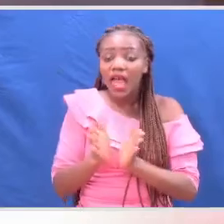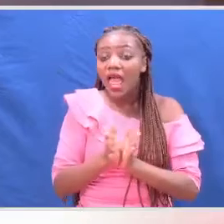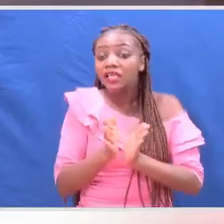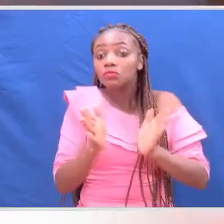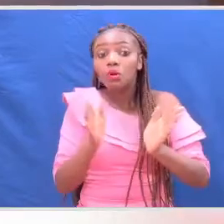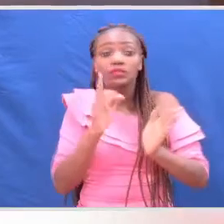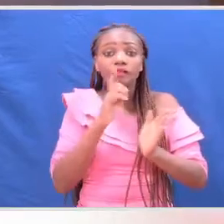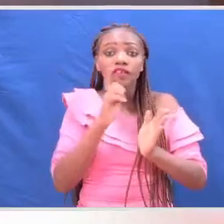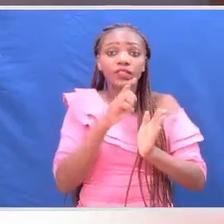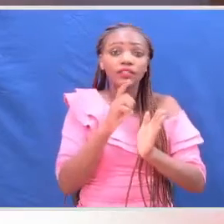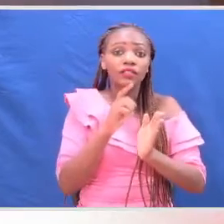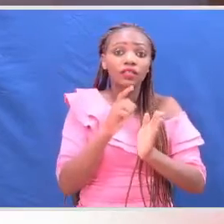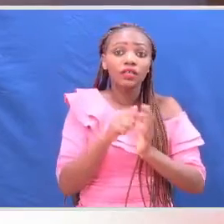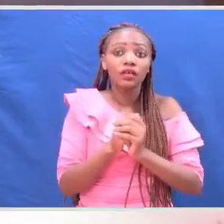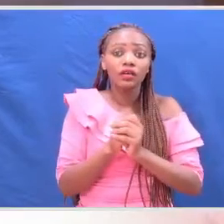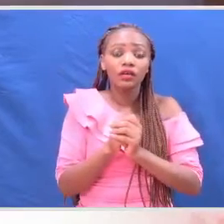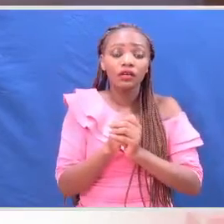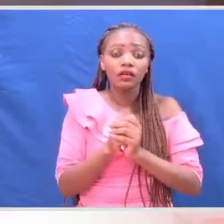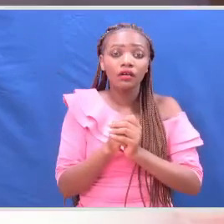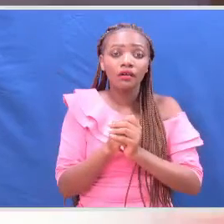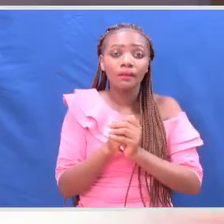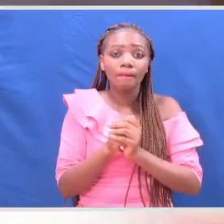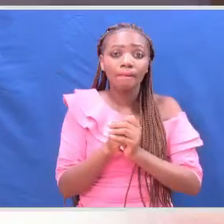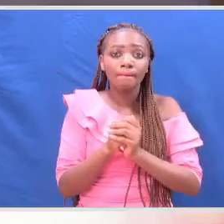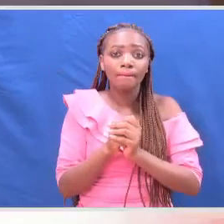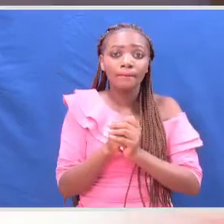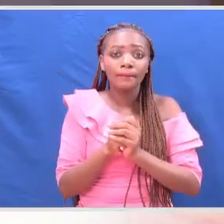exposed to an ending